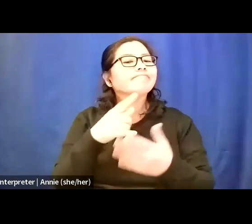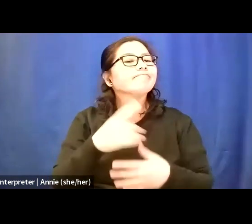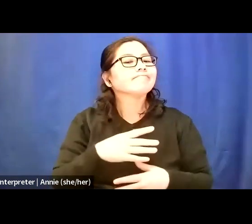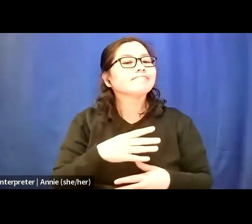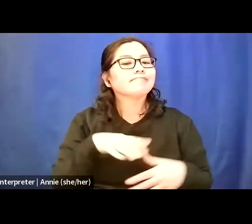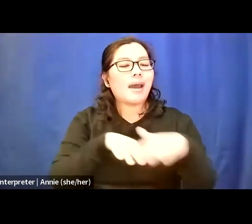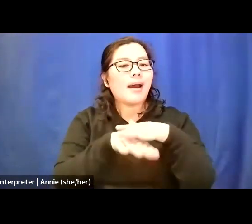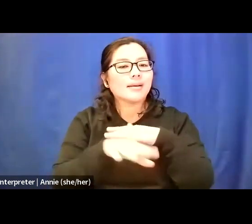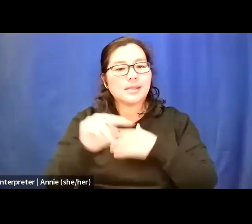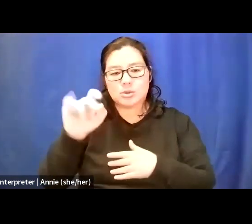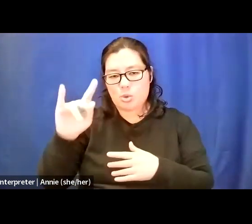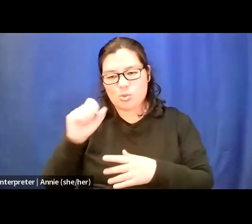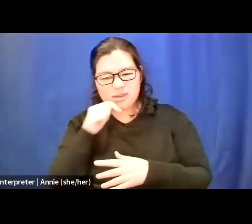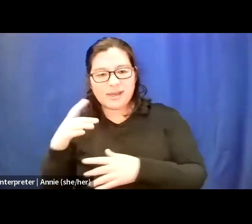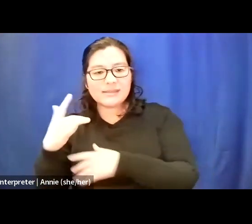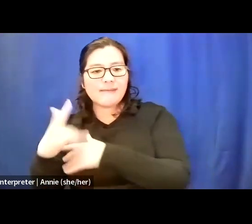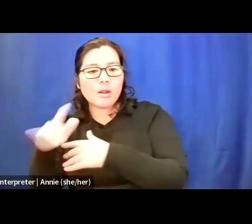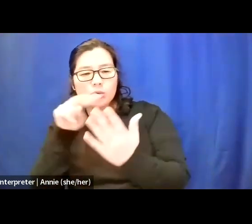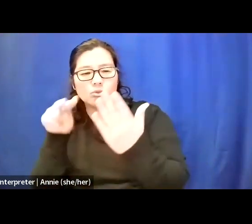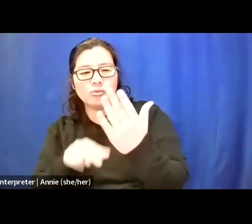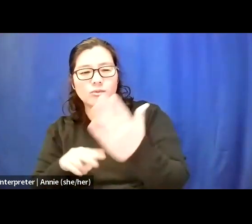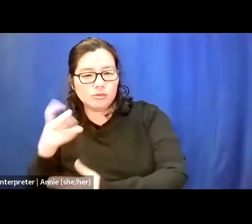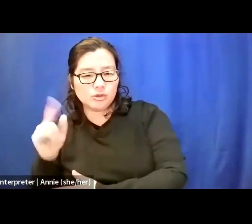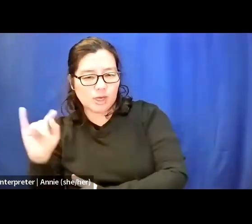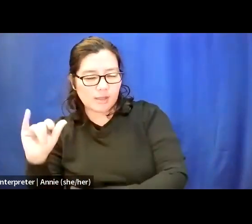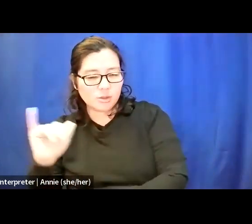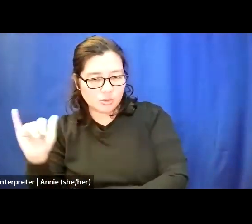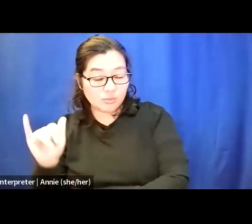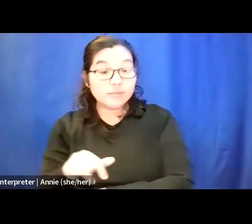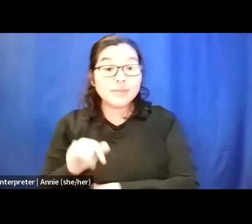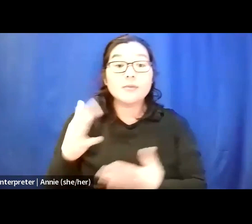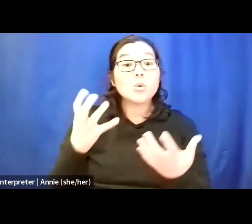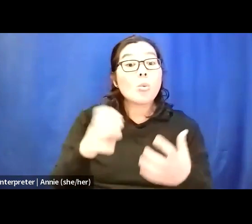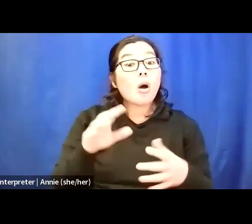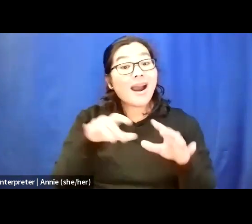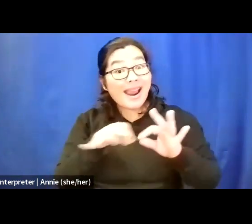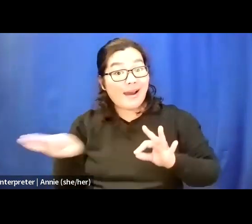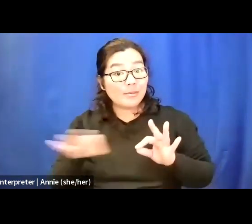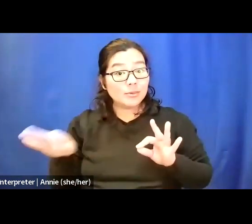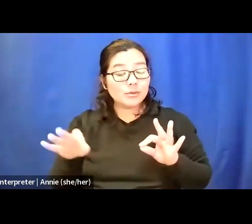also available in the chat. If you'd like more customized,